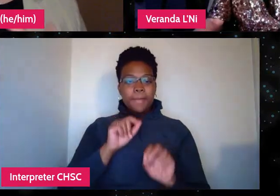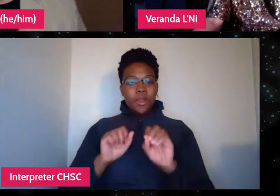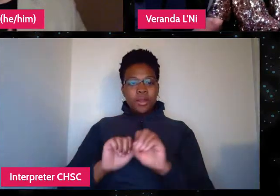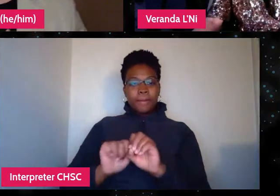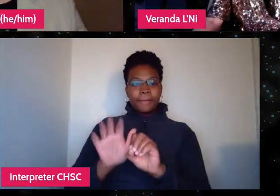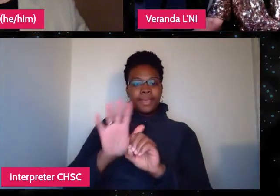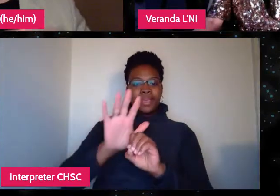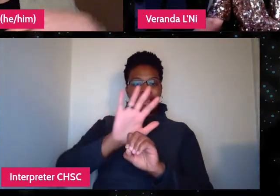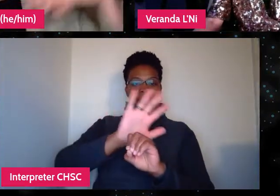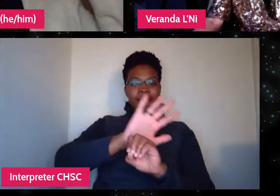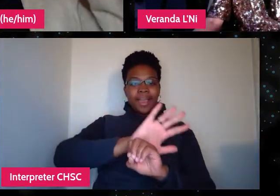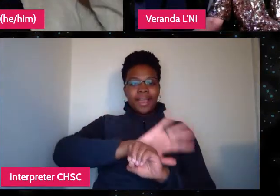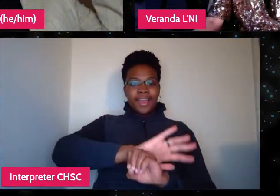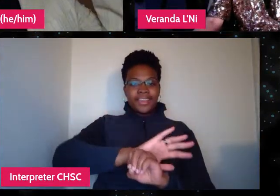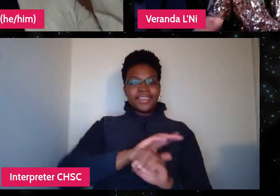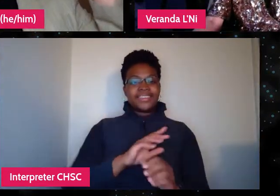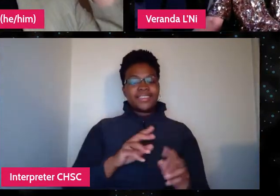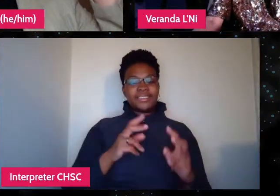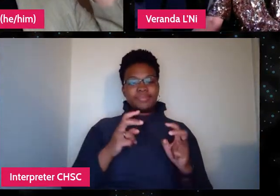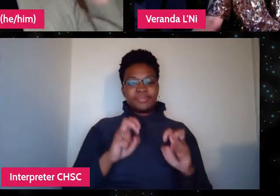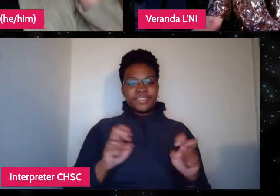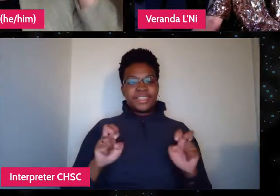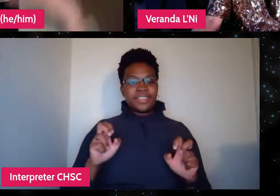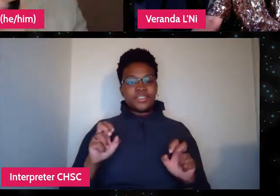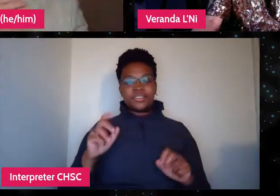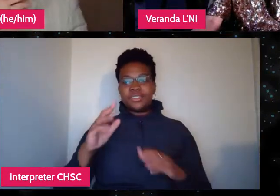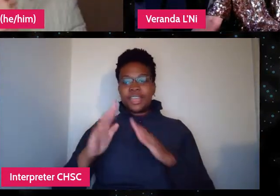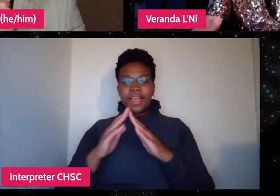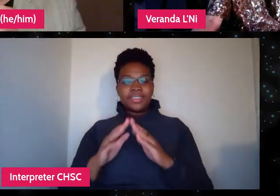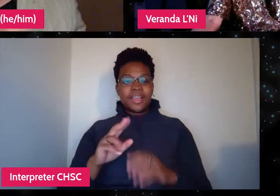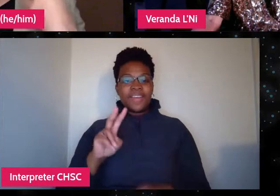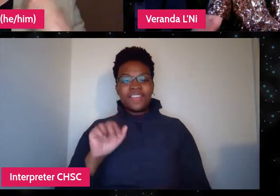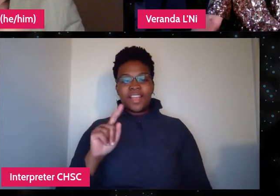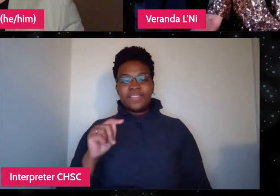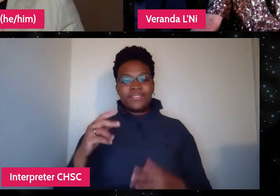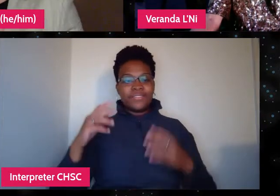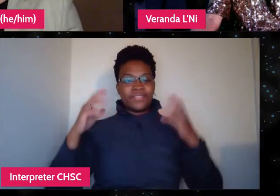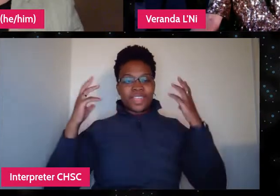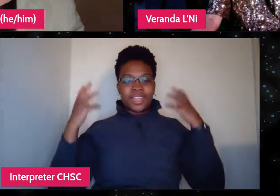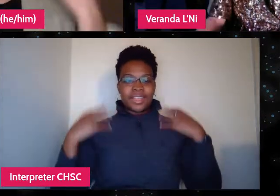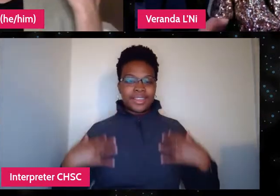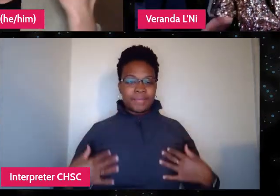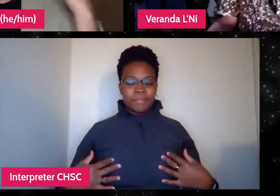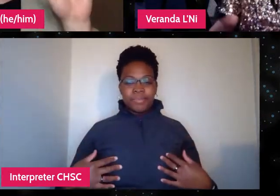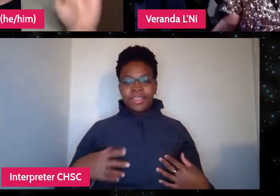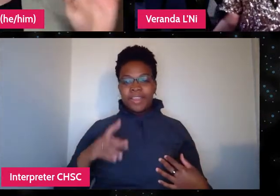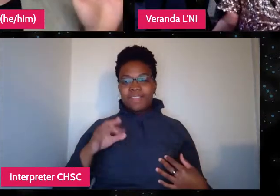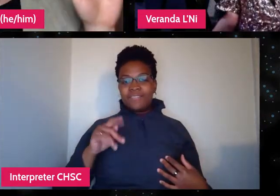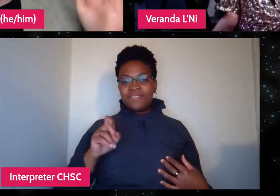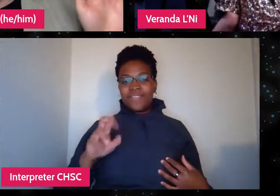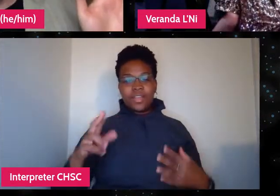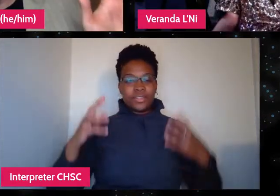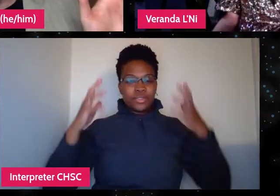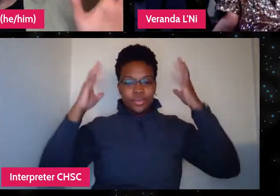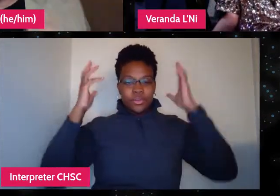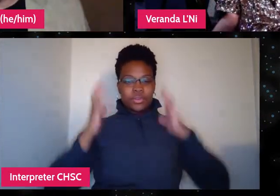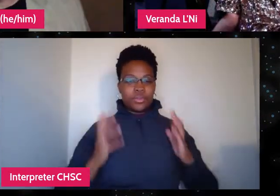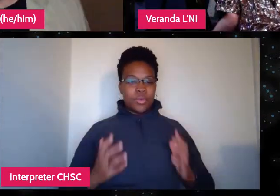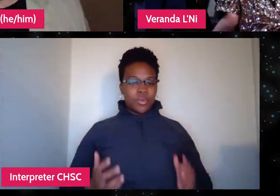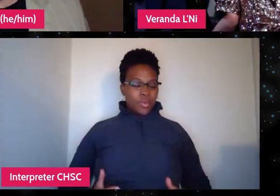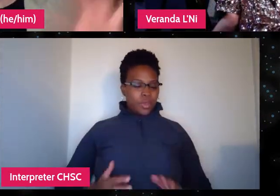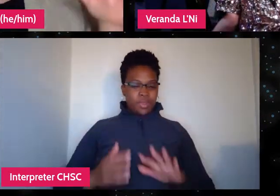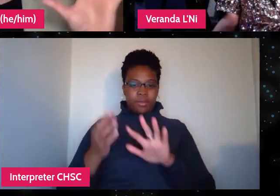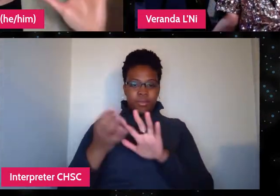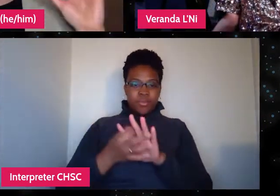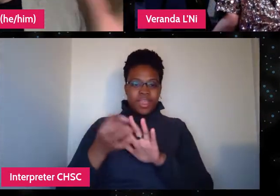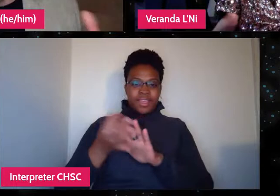around downtown with a velvet fedora and feather boa, and he had rings on every finger,